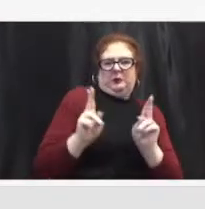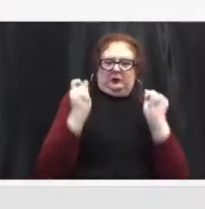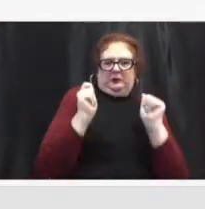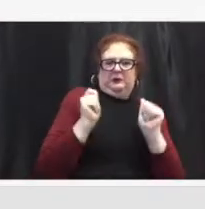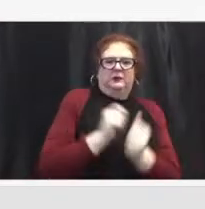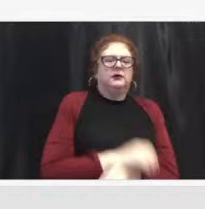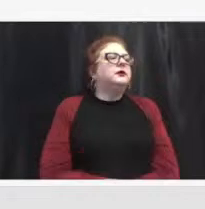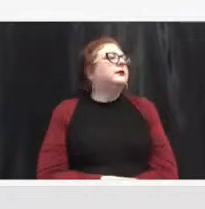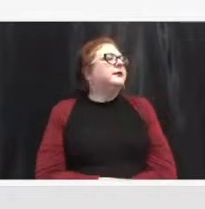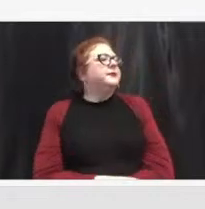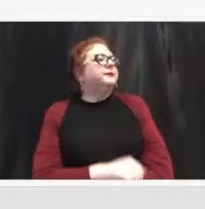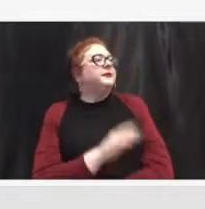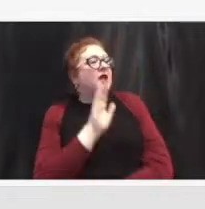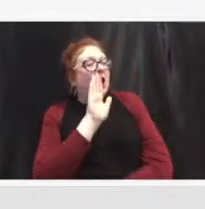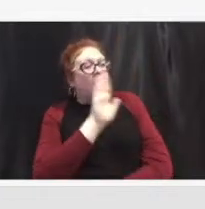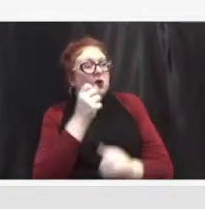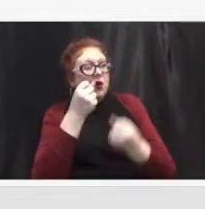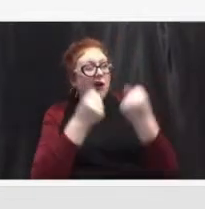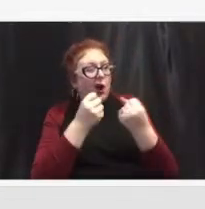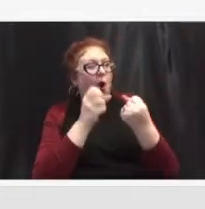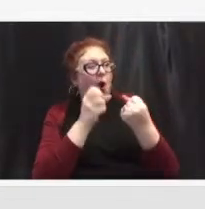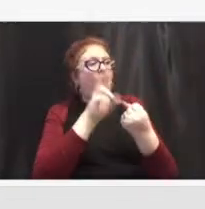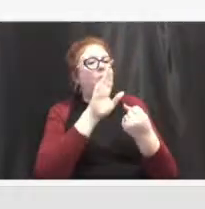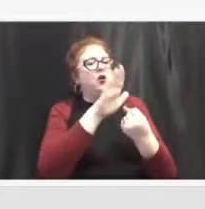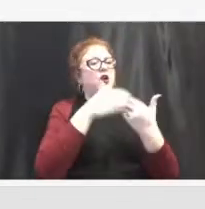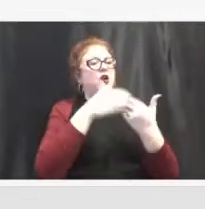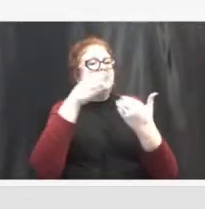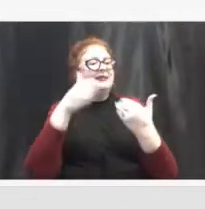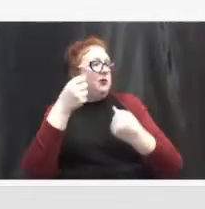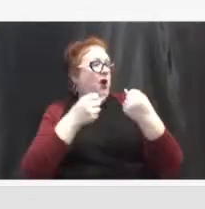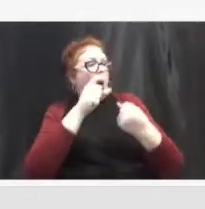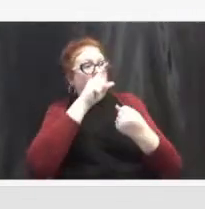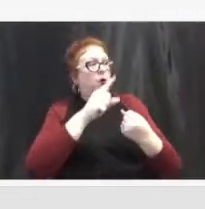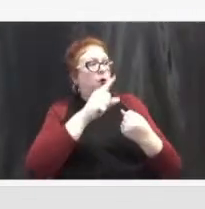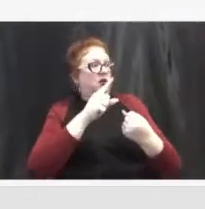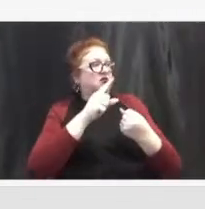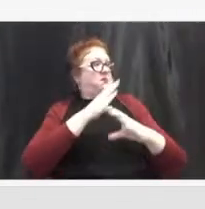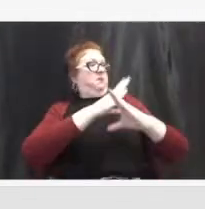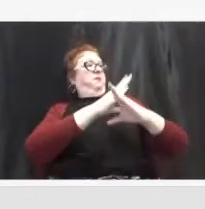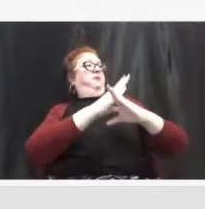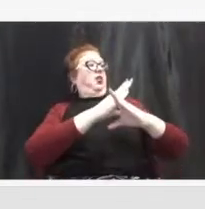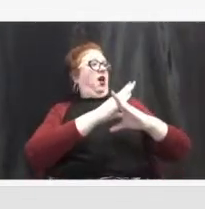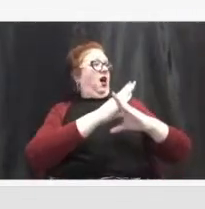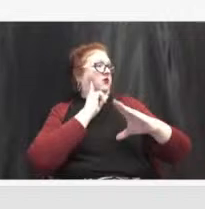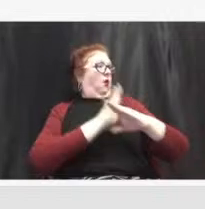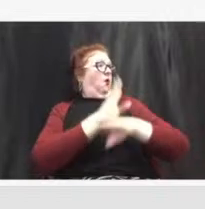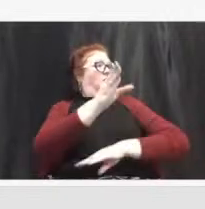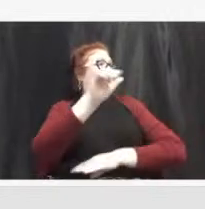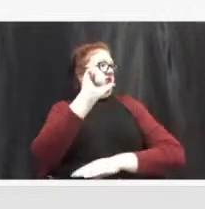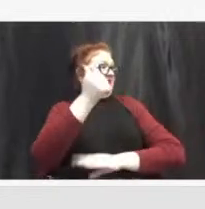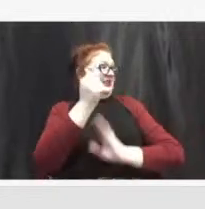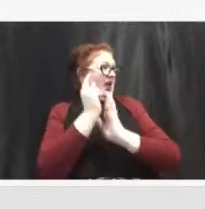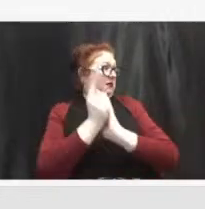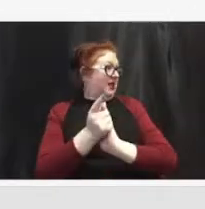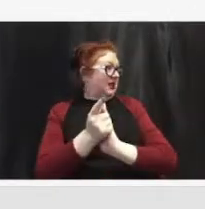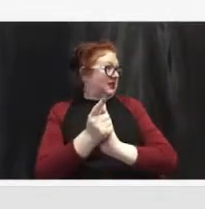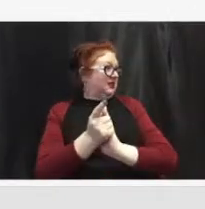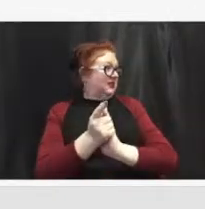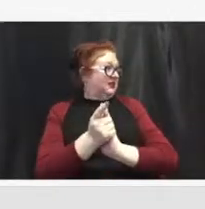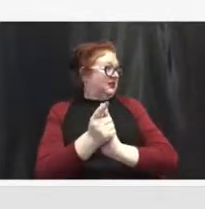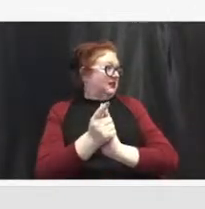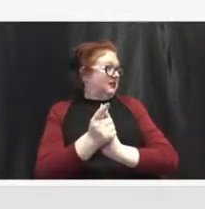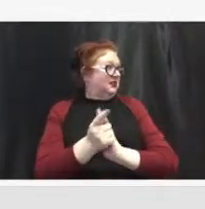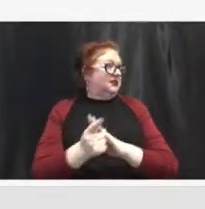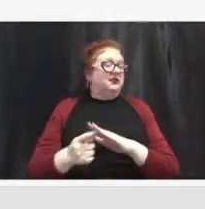your particular car or one of your neighbor's cars actually blocked for a significant amount of time, i.e. over 10 minutes?